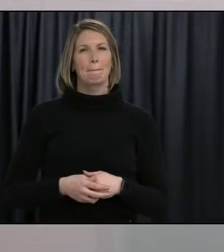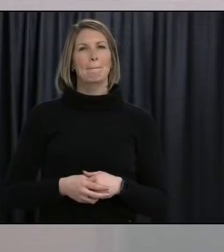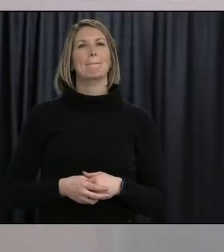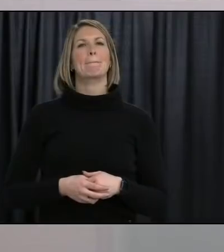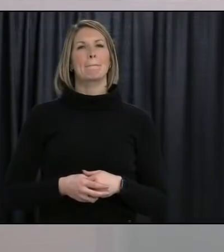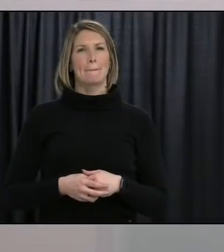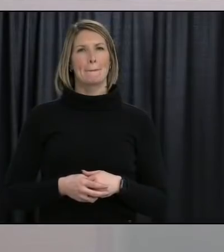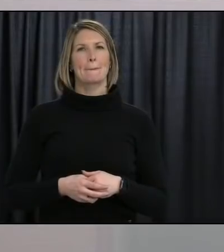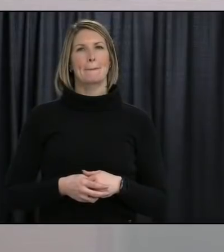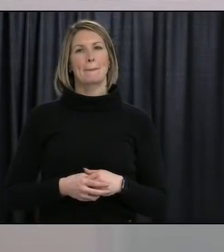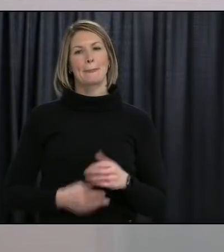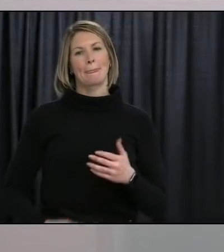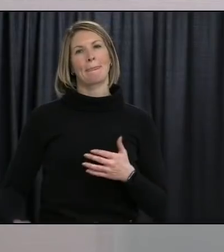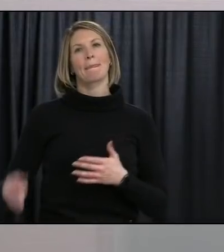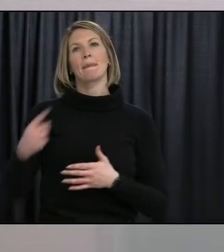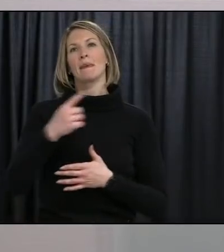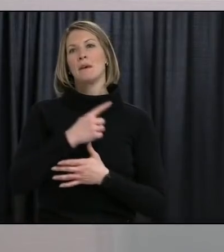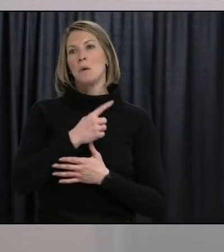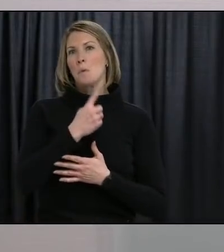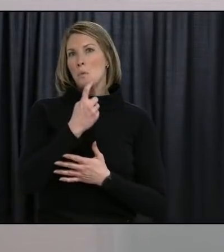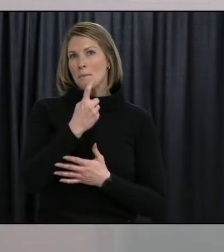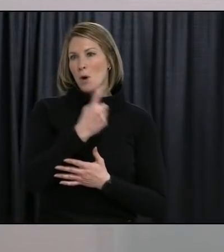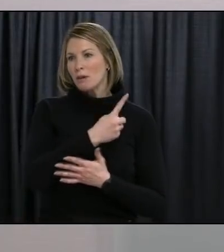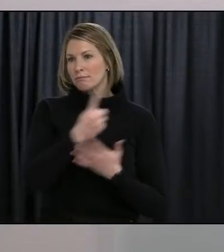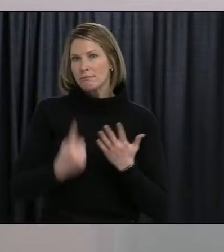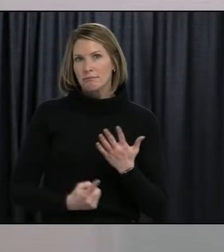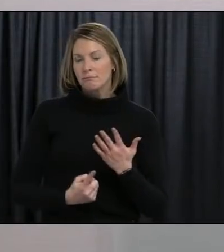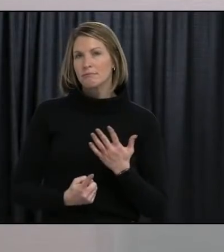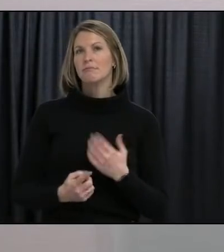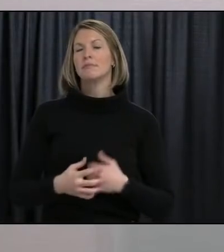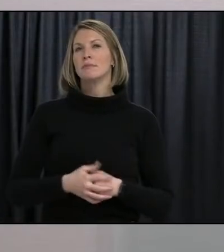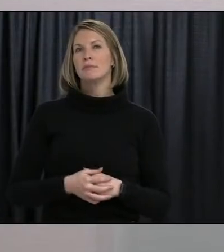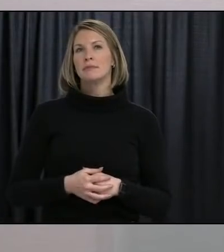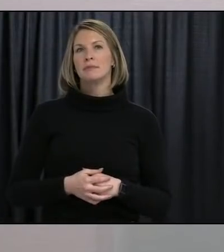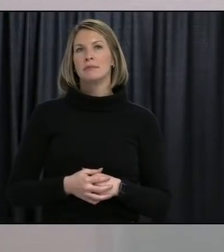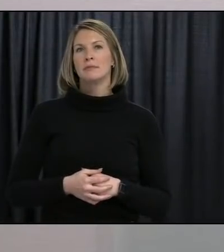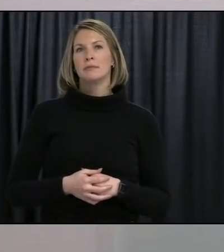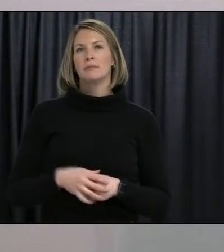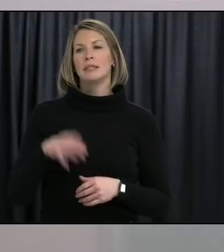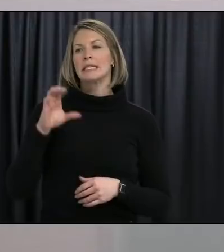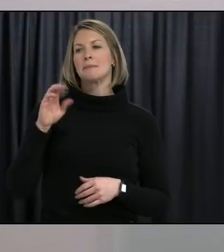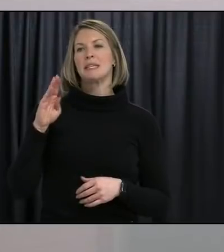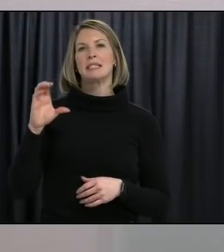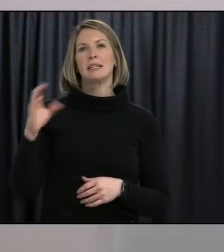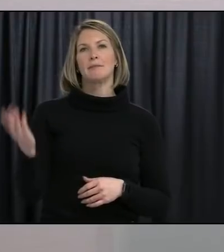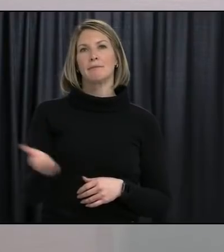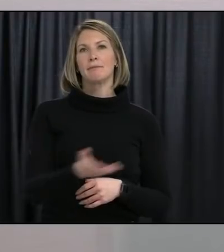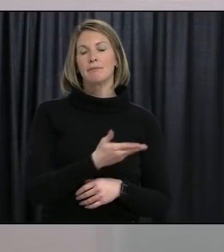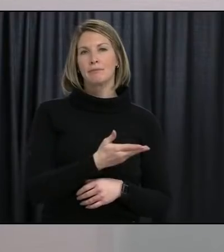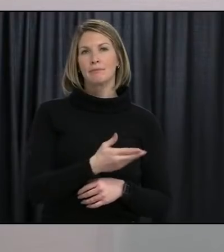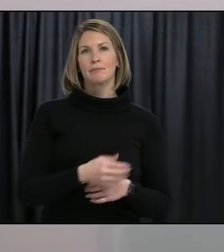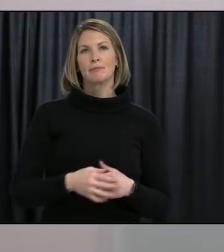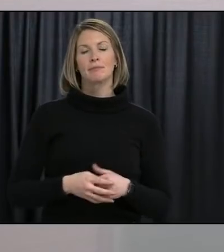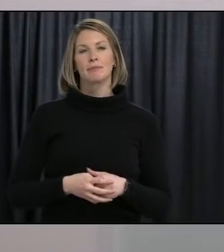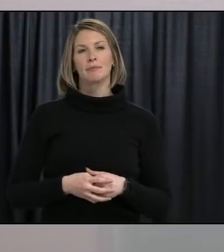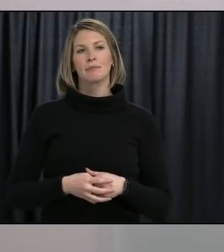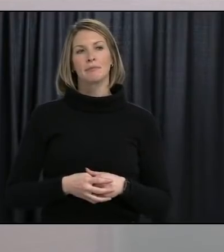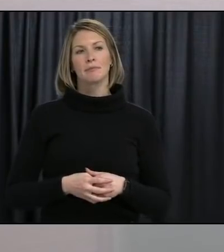All right. I will now go back through each reporter to see if you have one final question. Peter Cowan with CBC, do you have a final